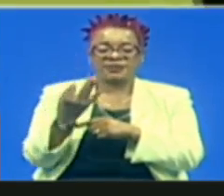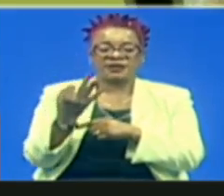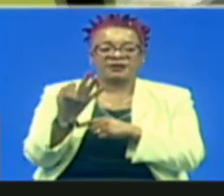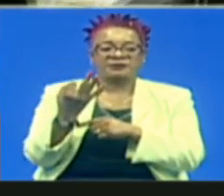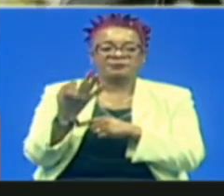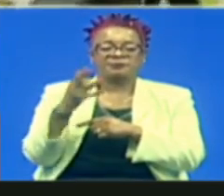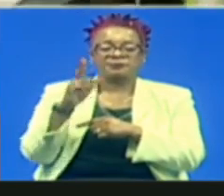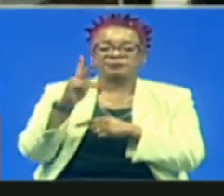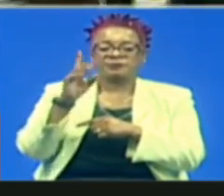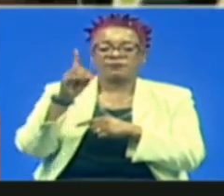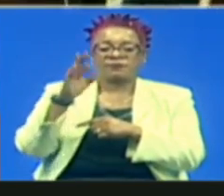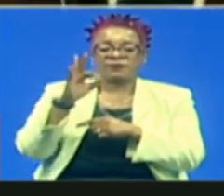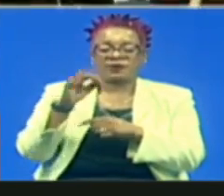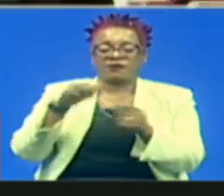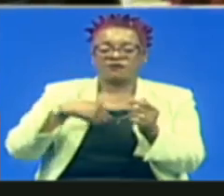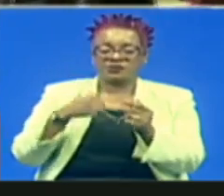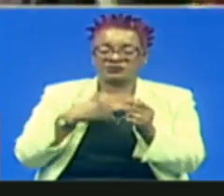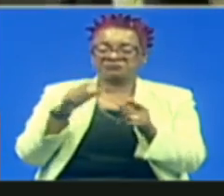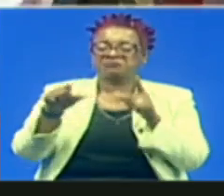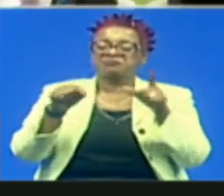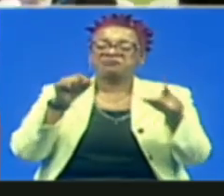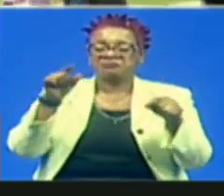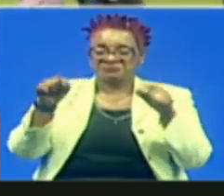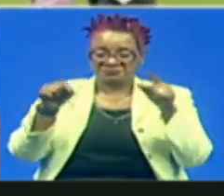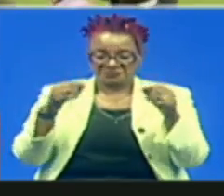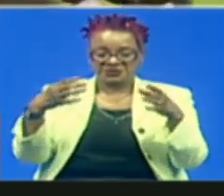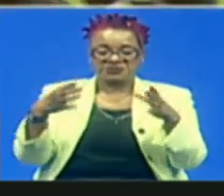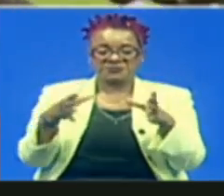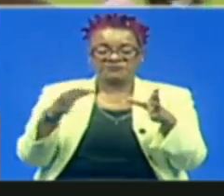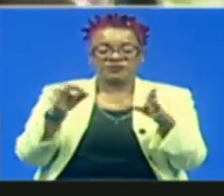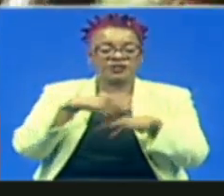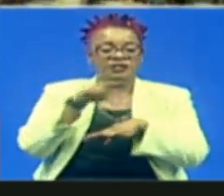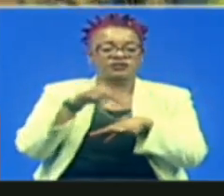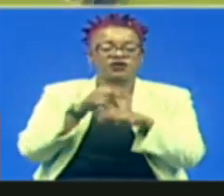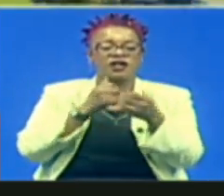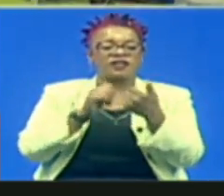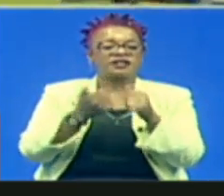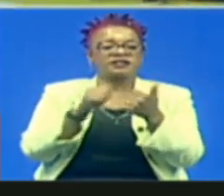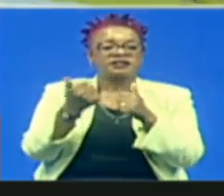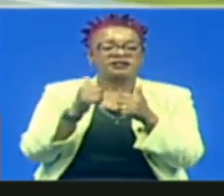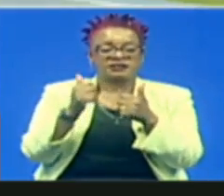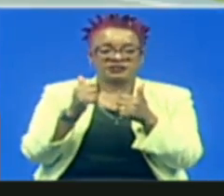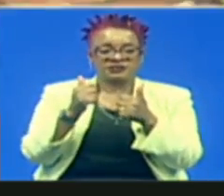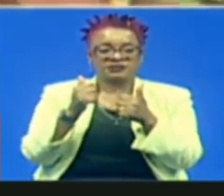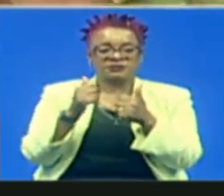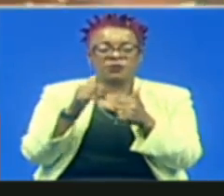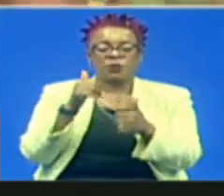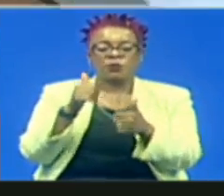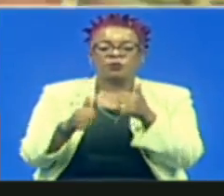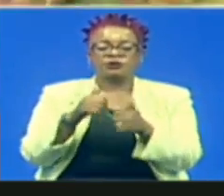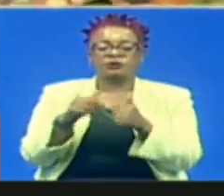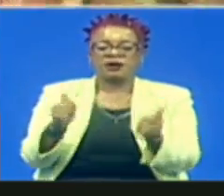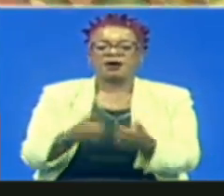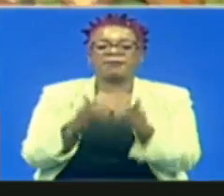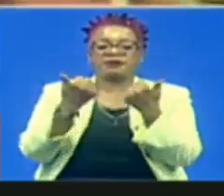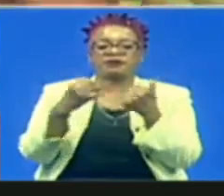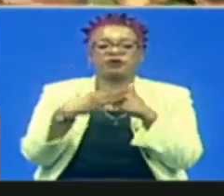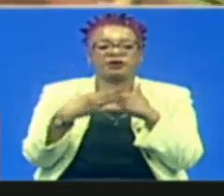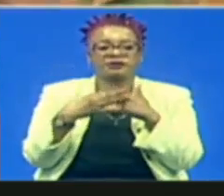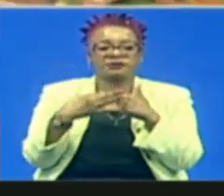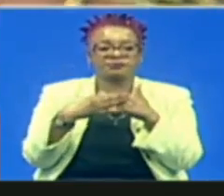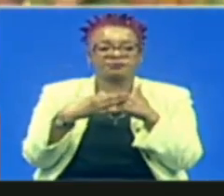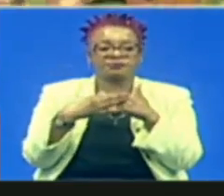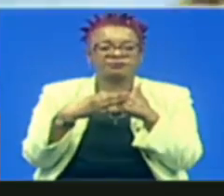KDF feels it has selected a strong team for the National Athletics Championship, which will be held in August.